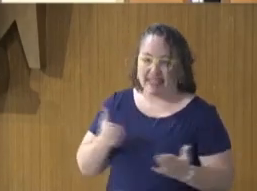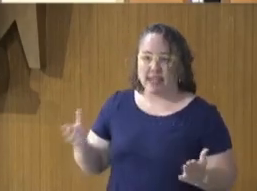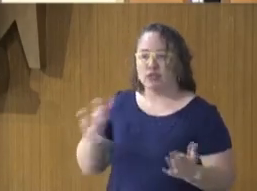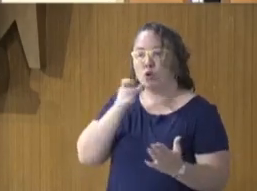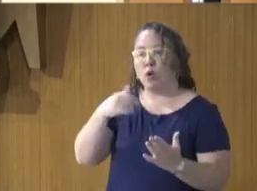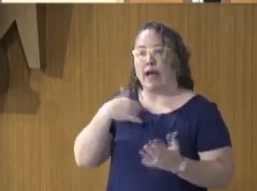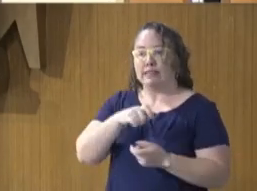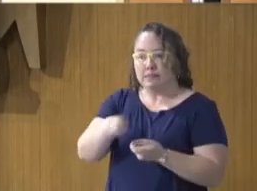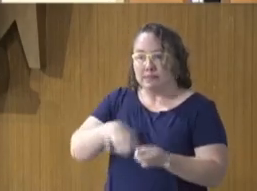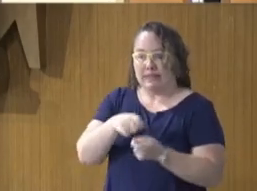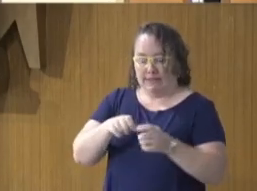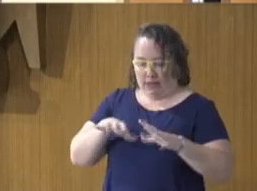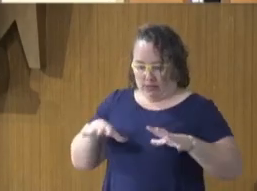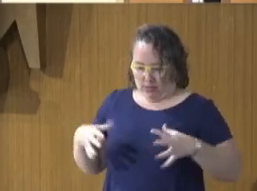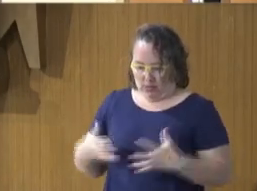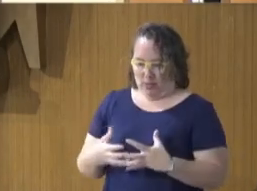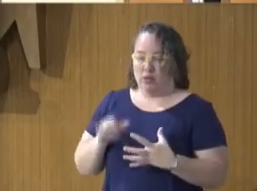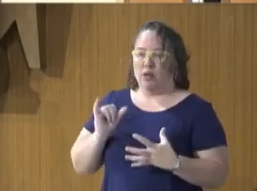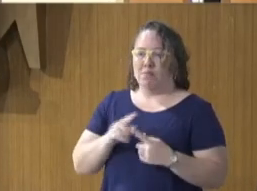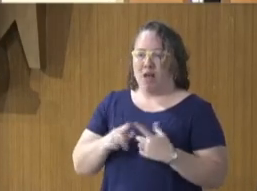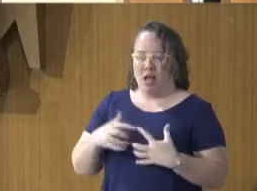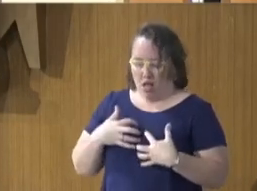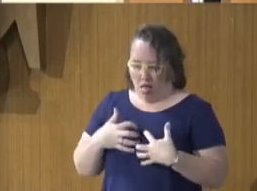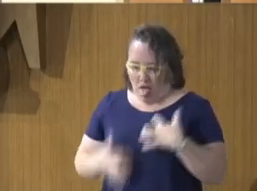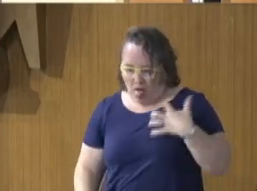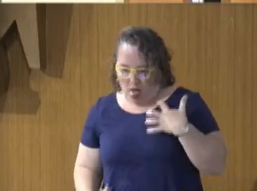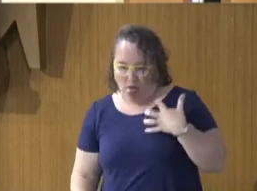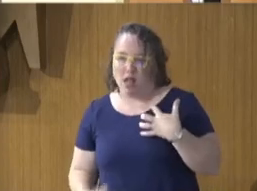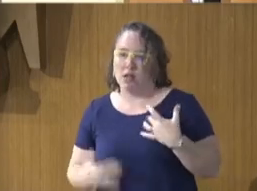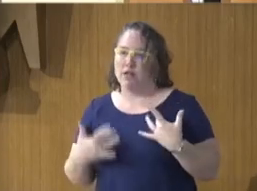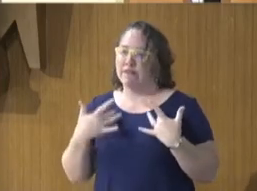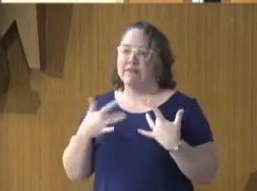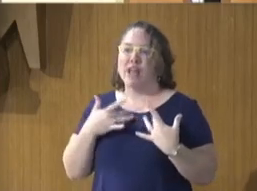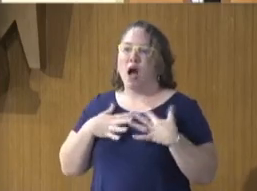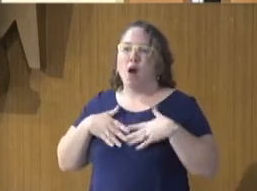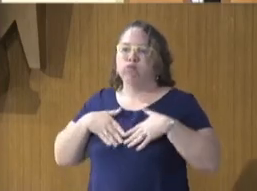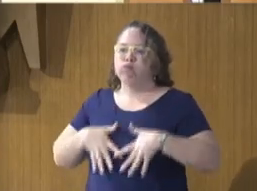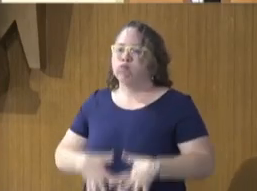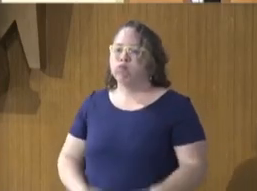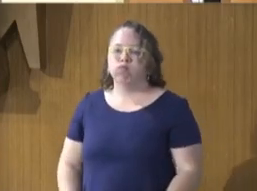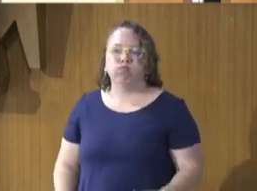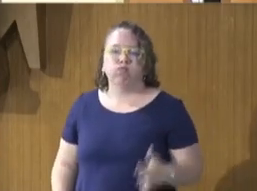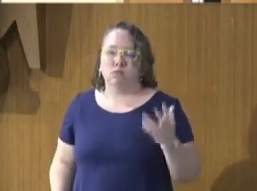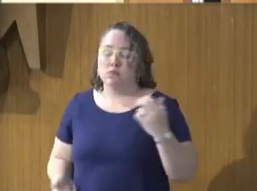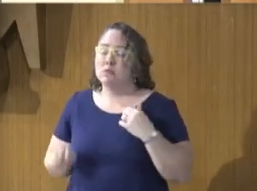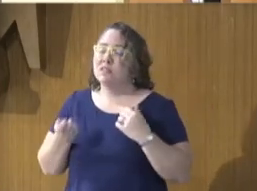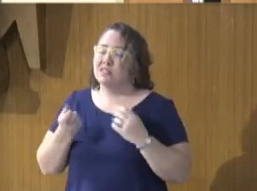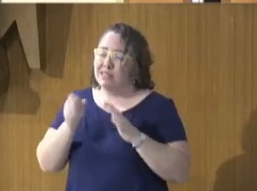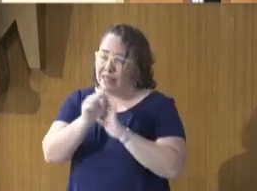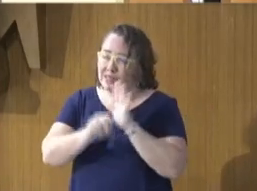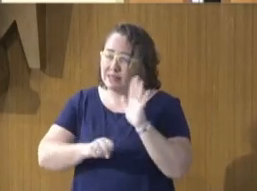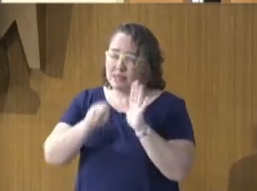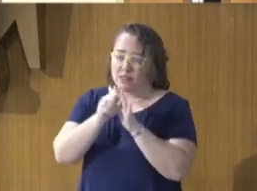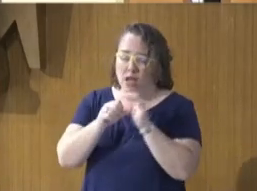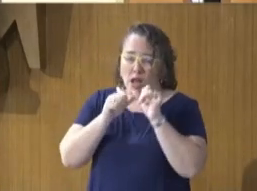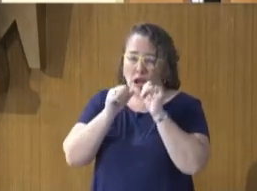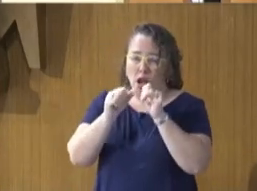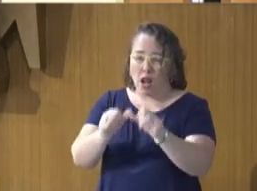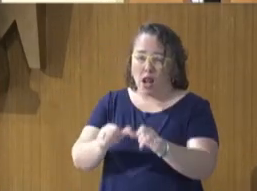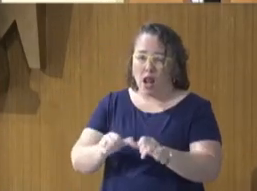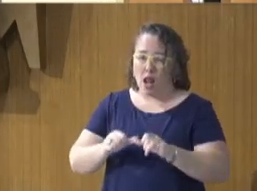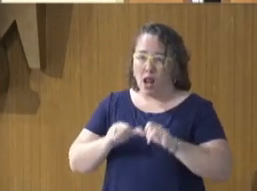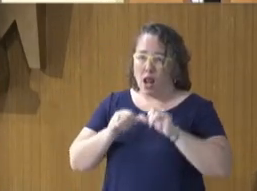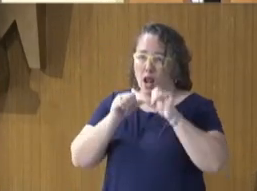a specific category, but it's got us feeling down. And some of these seasons drag on for weeks